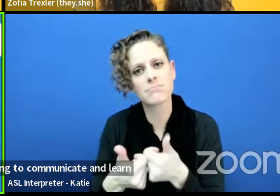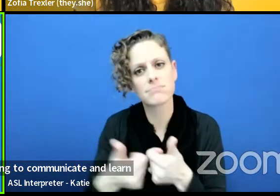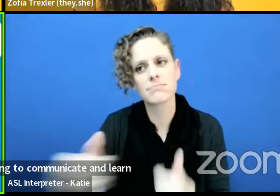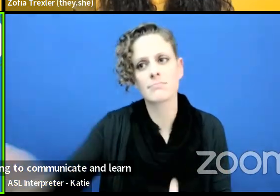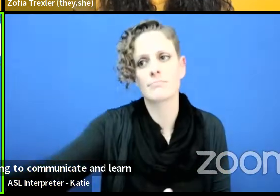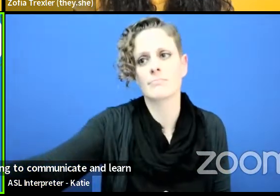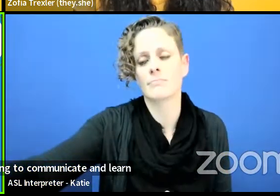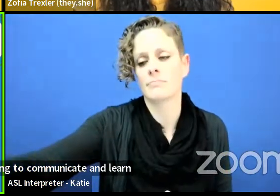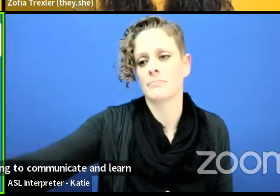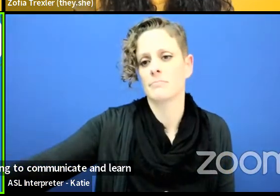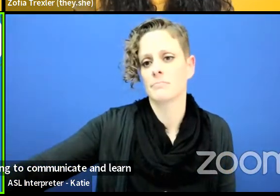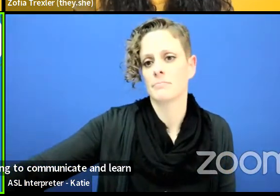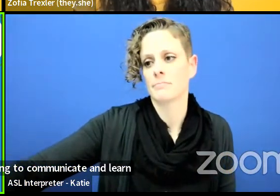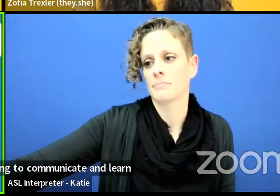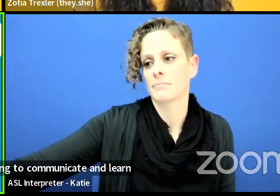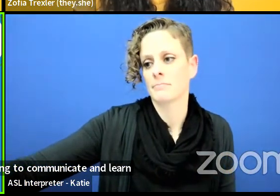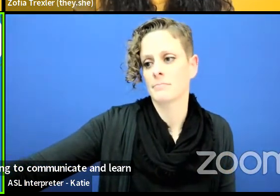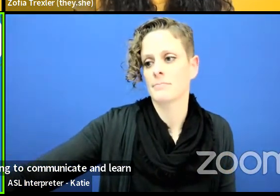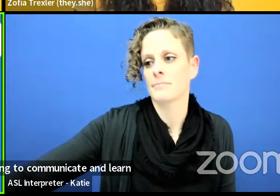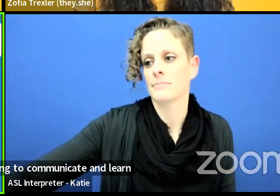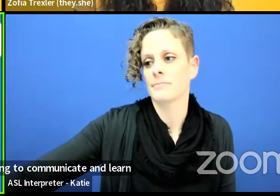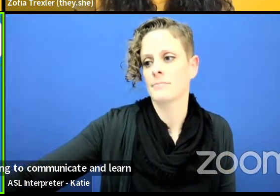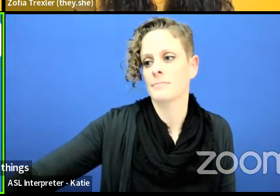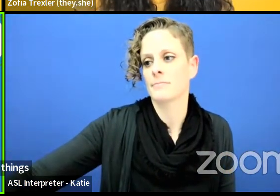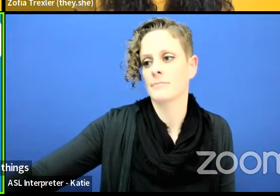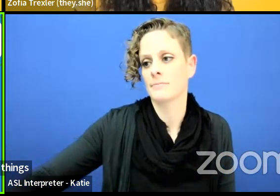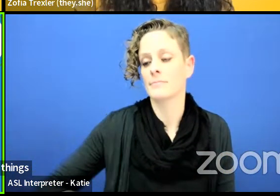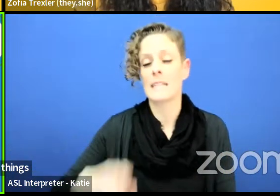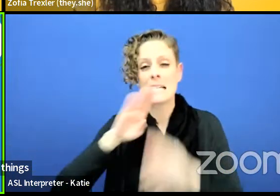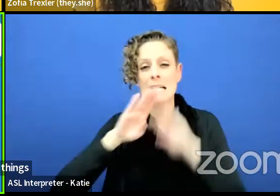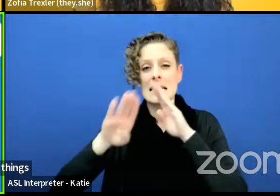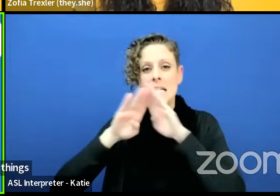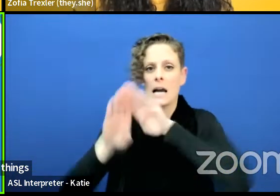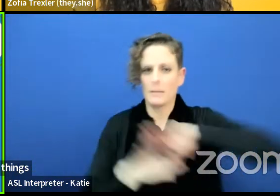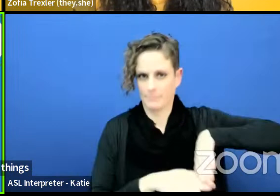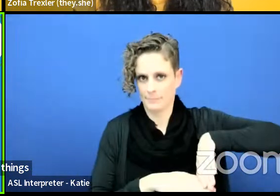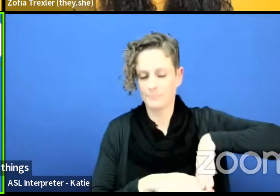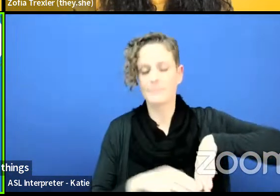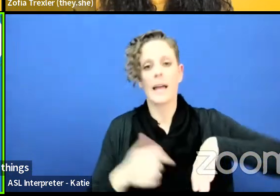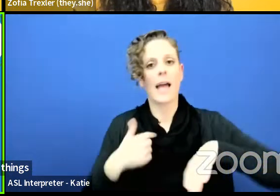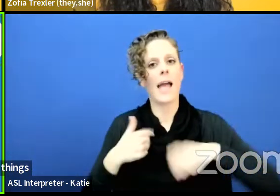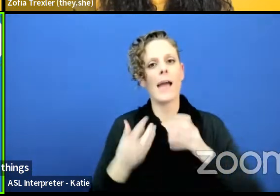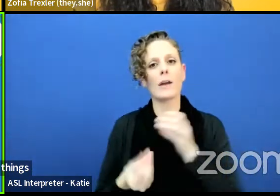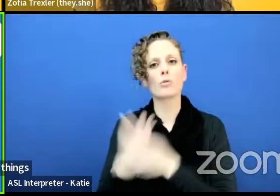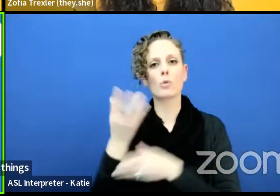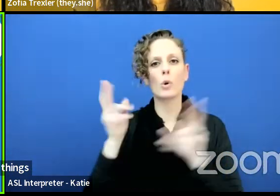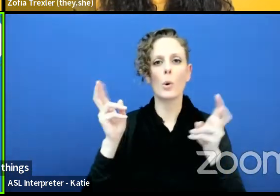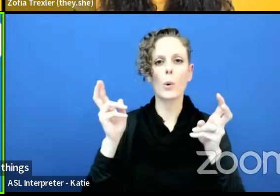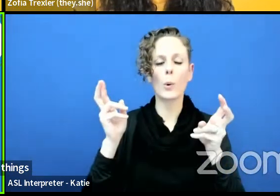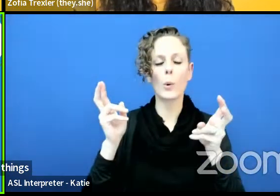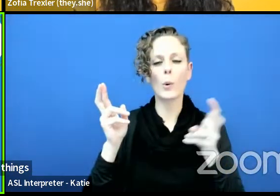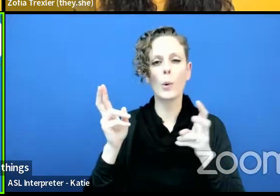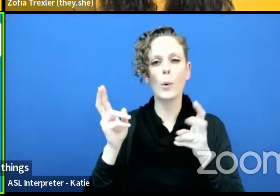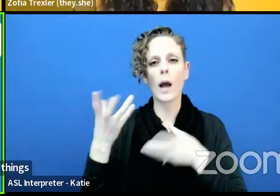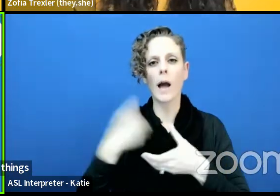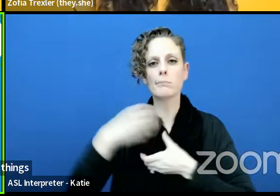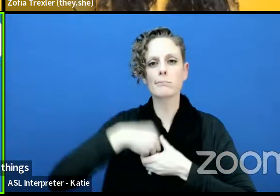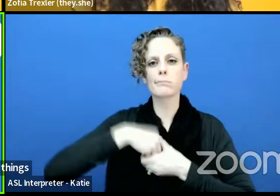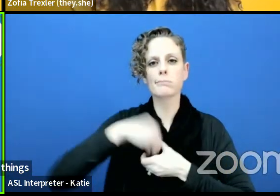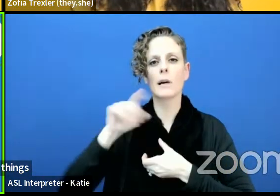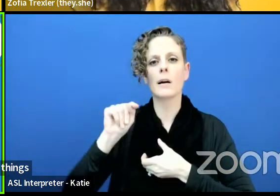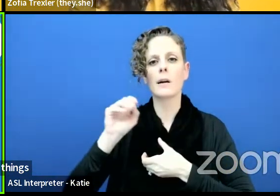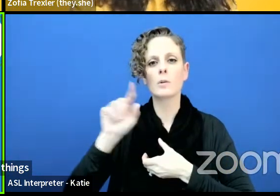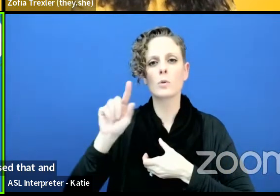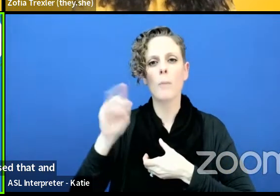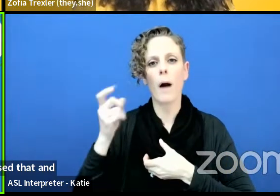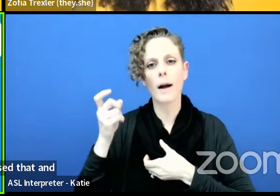I surpassed that and grew a toolbox in my mind, where I just added new resources